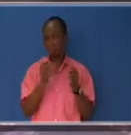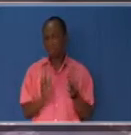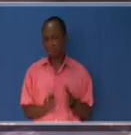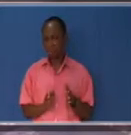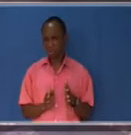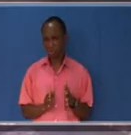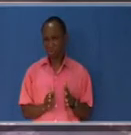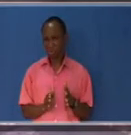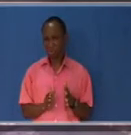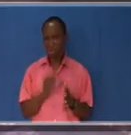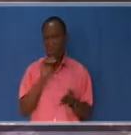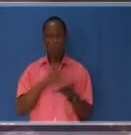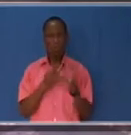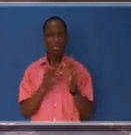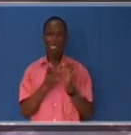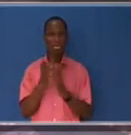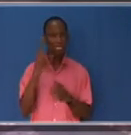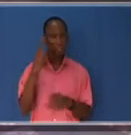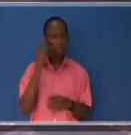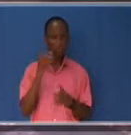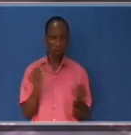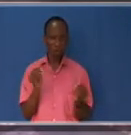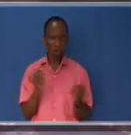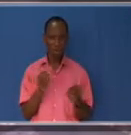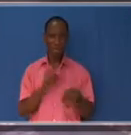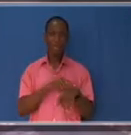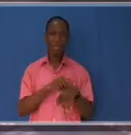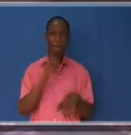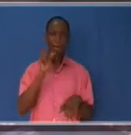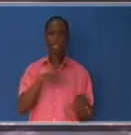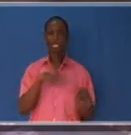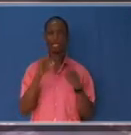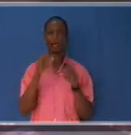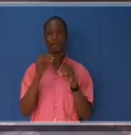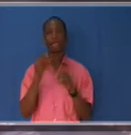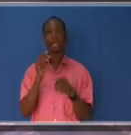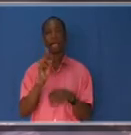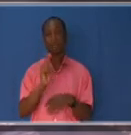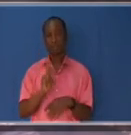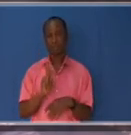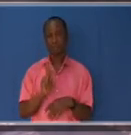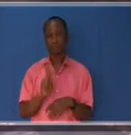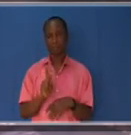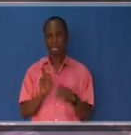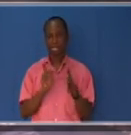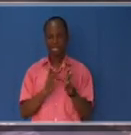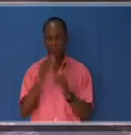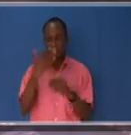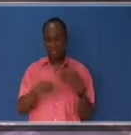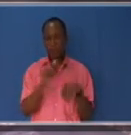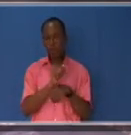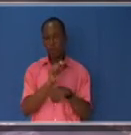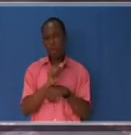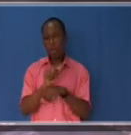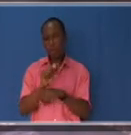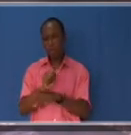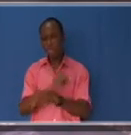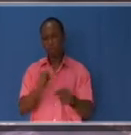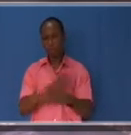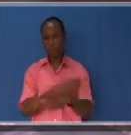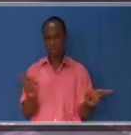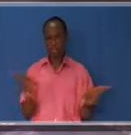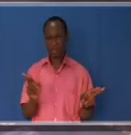okosoro aduro nkwanje kwan no nso so wa begbo ato ha ma ye enye hon kronkron no be wu asenu ya so e